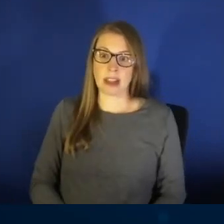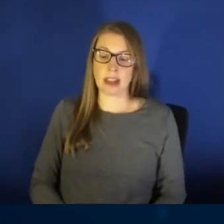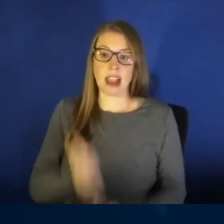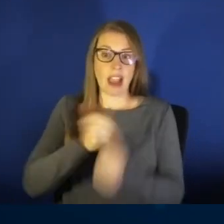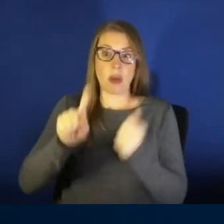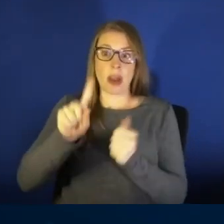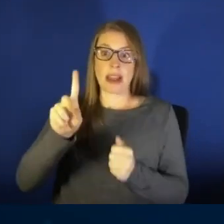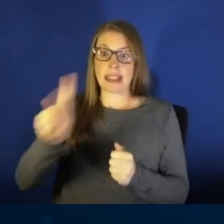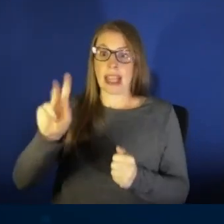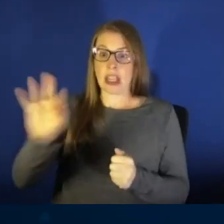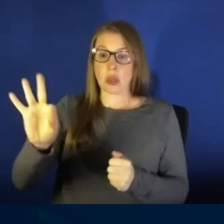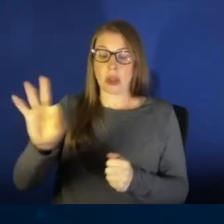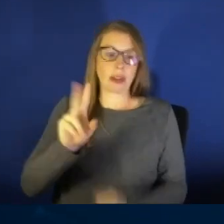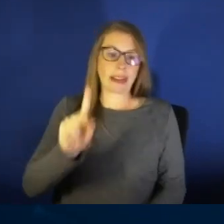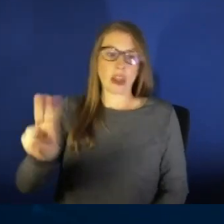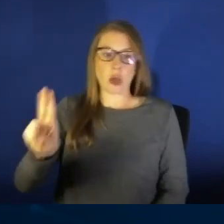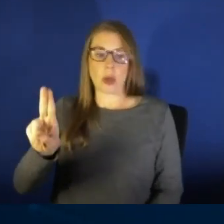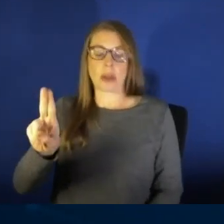care of me.